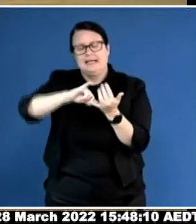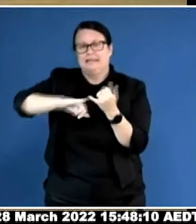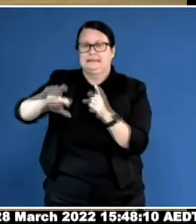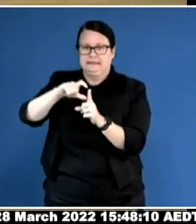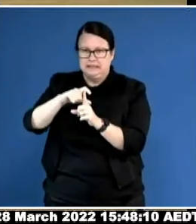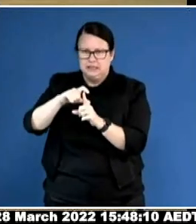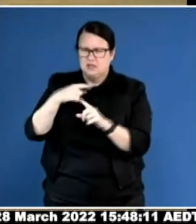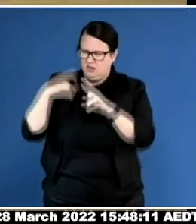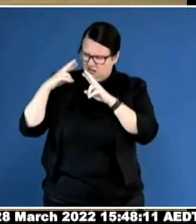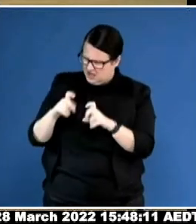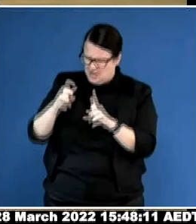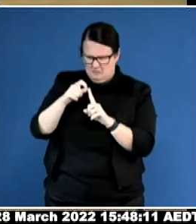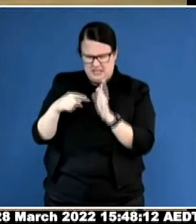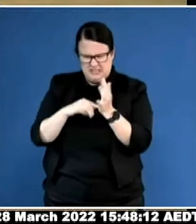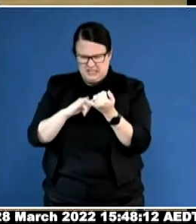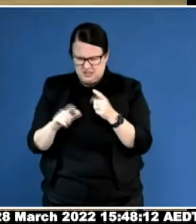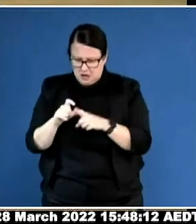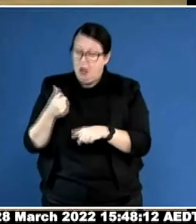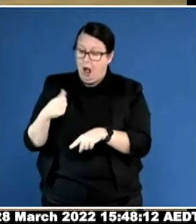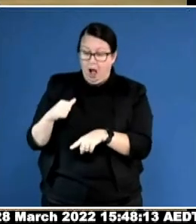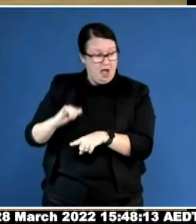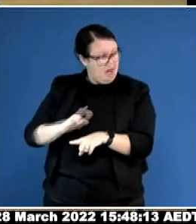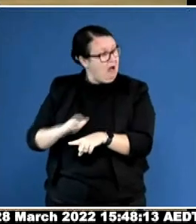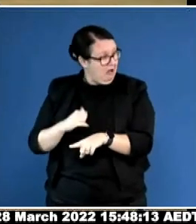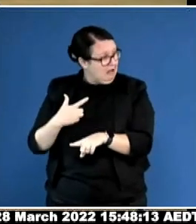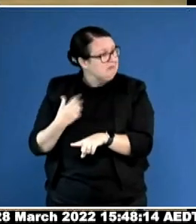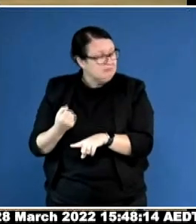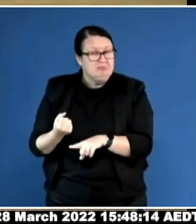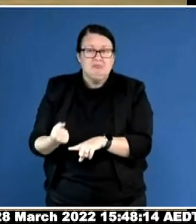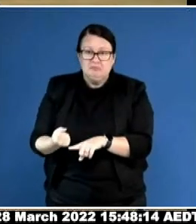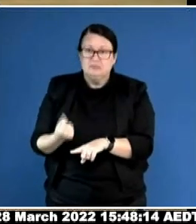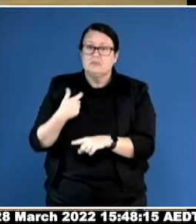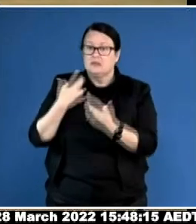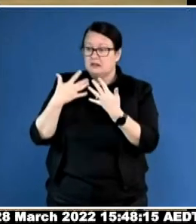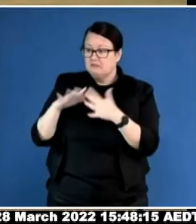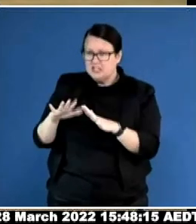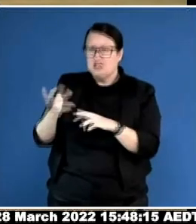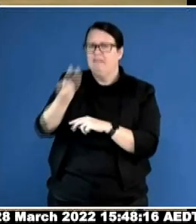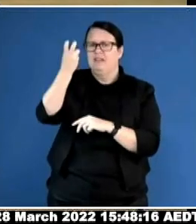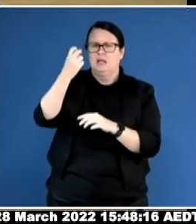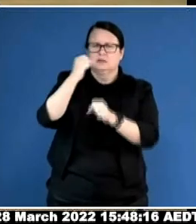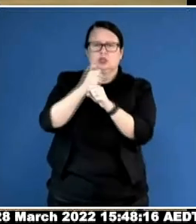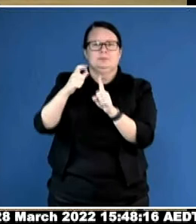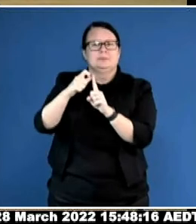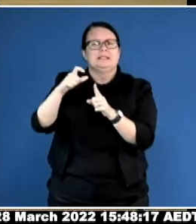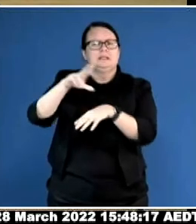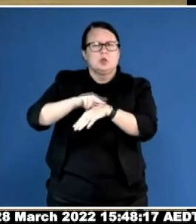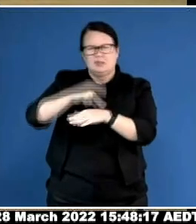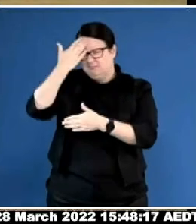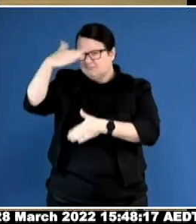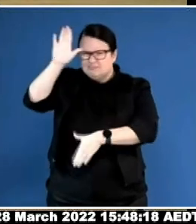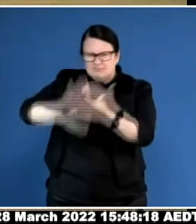up a bit about that, and I thought, that's probably what I've got. I've done some research and found a GP that specialises in this